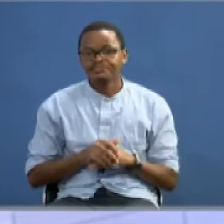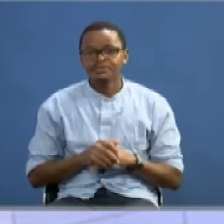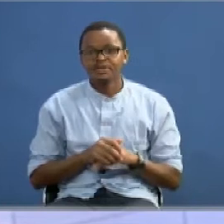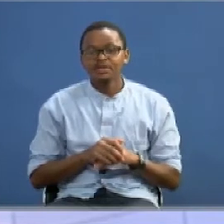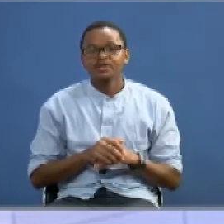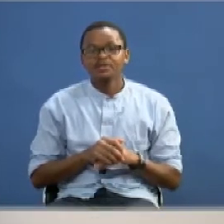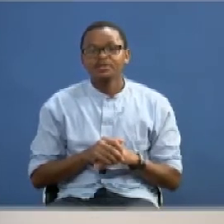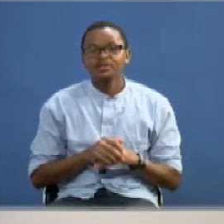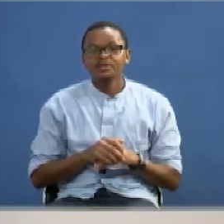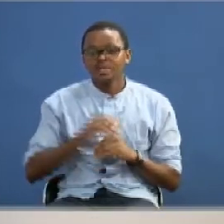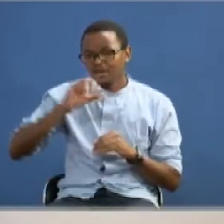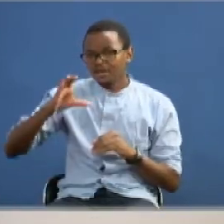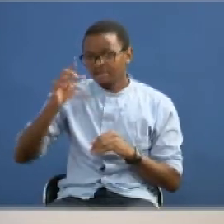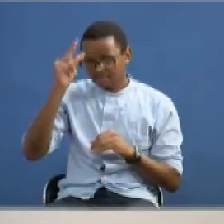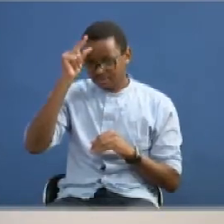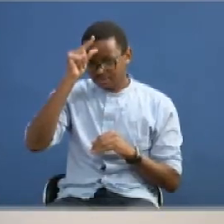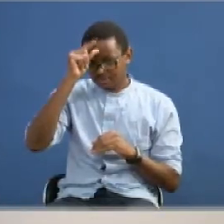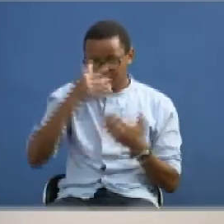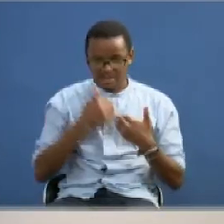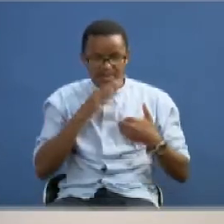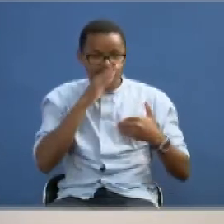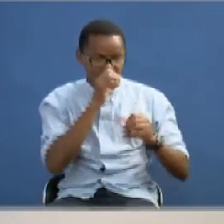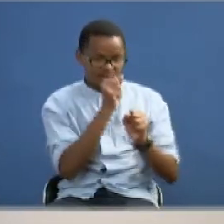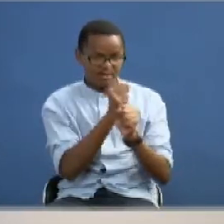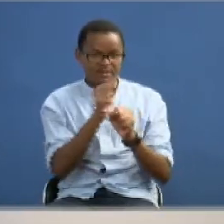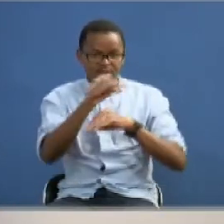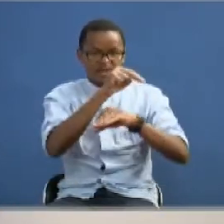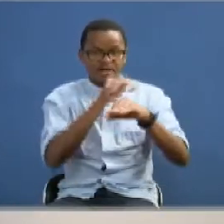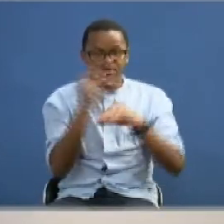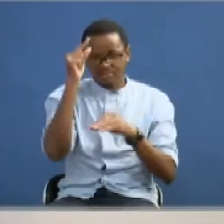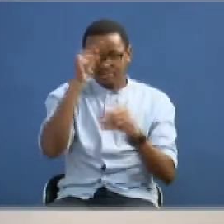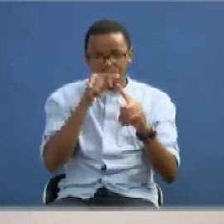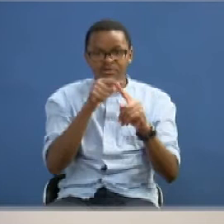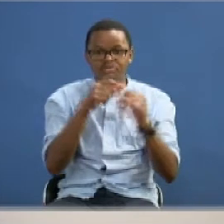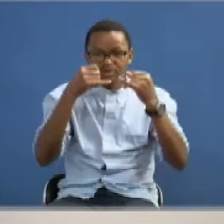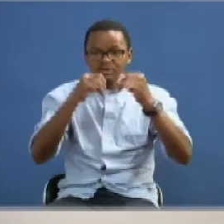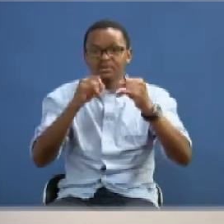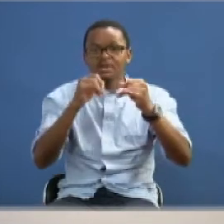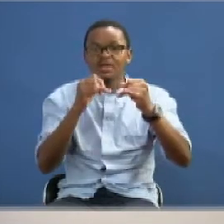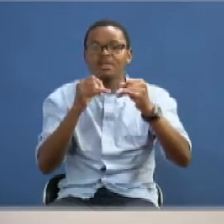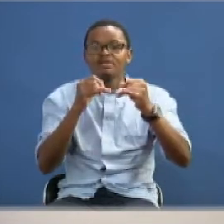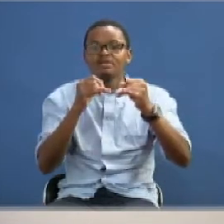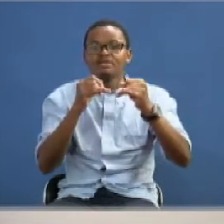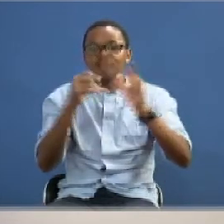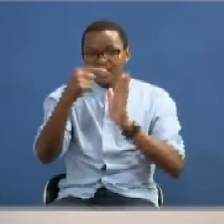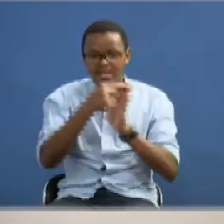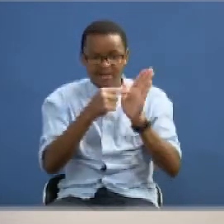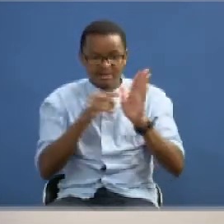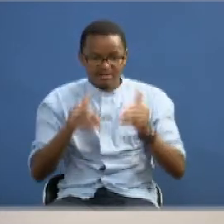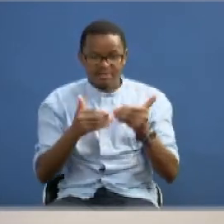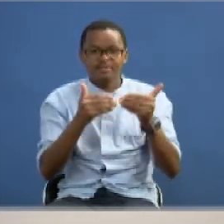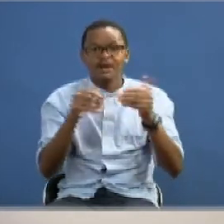And the county government have been working with the national government to implement the directives that are issued at national